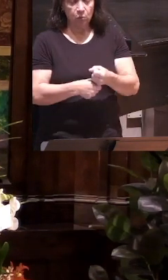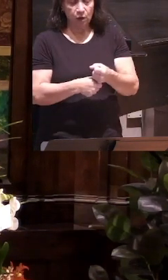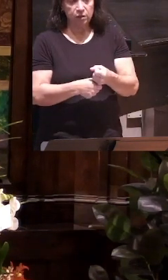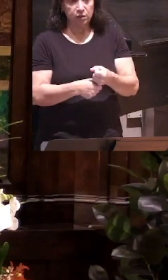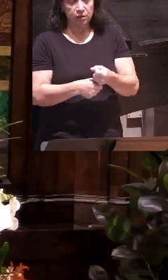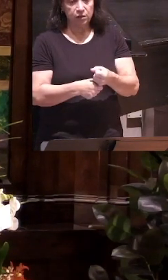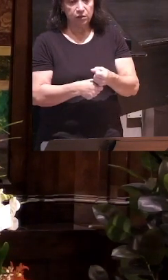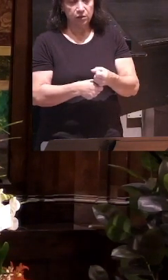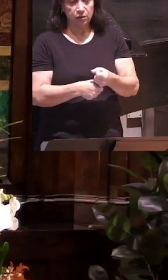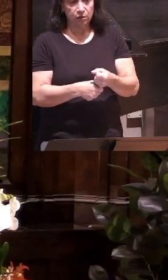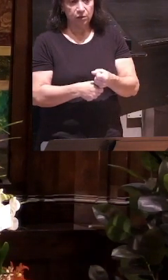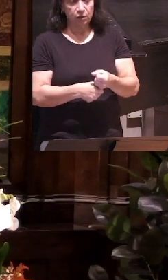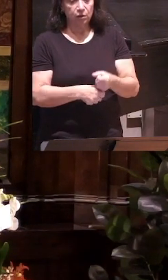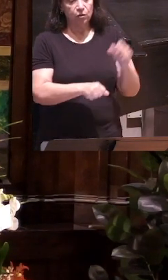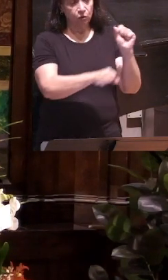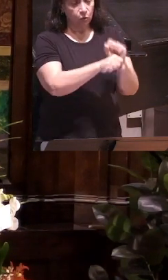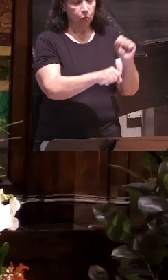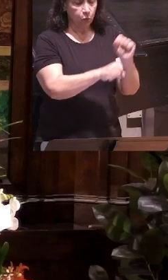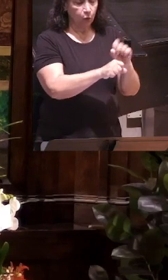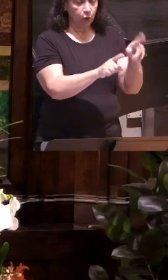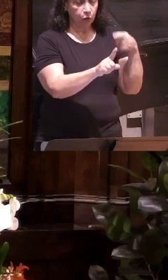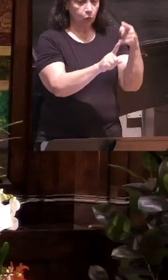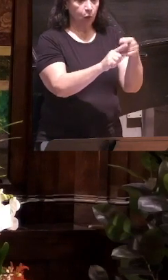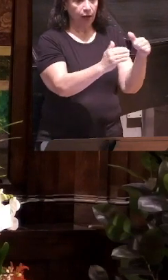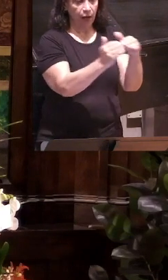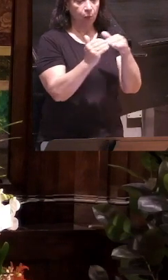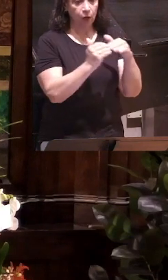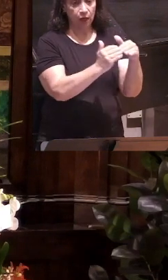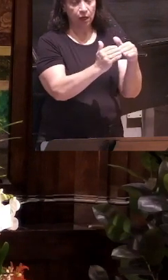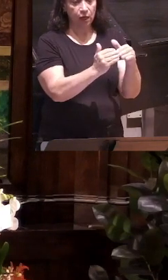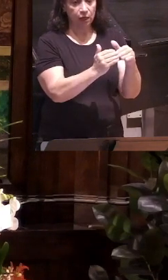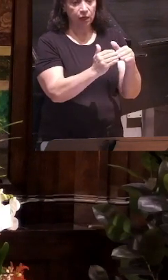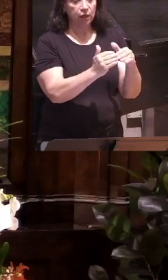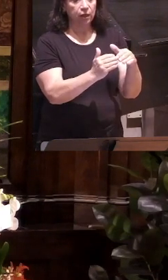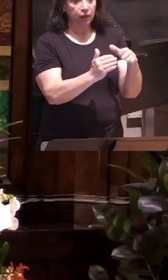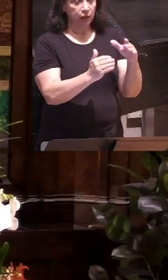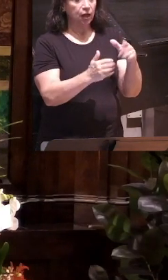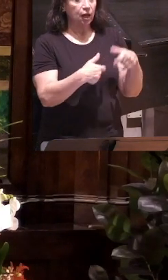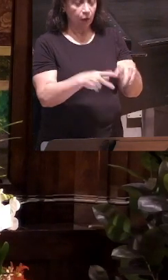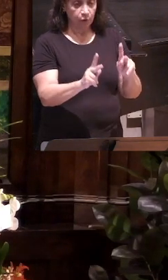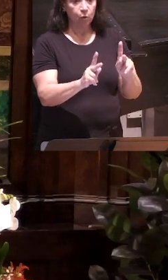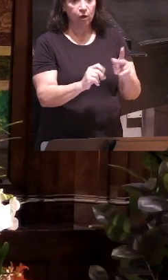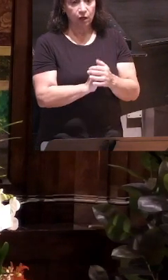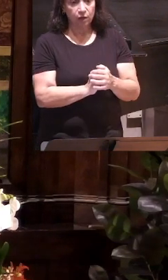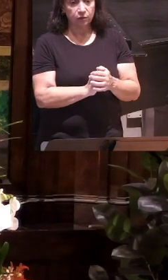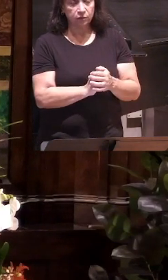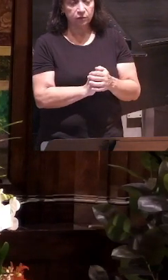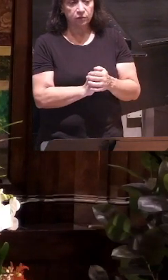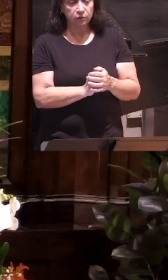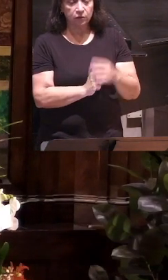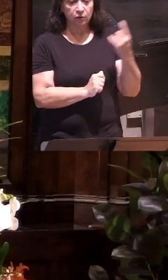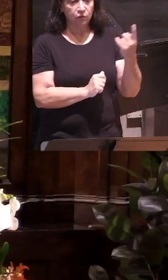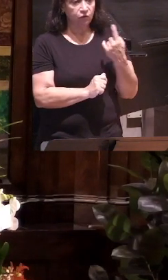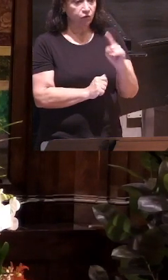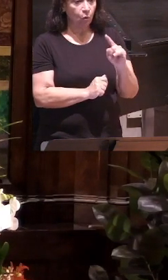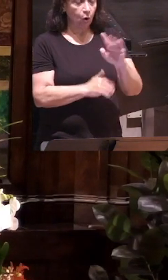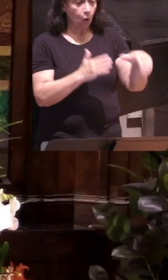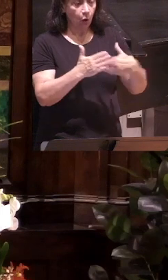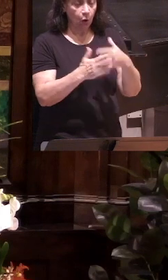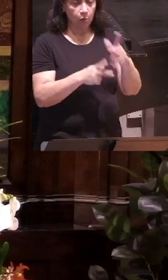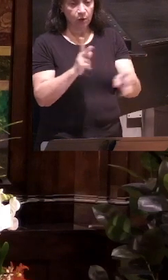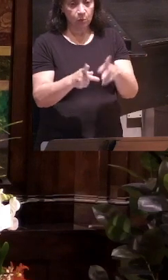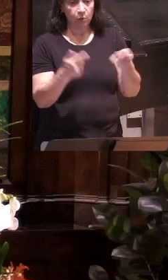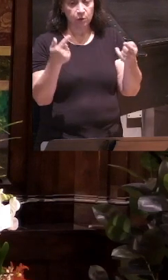was to work for equity, equality, and opportunity for